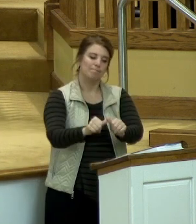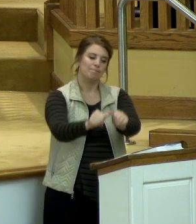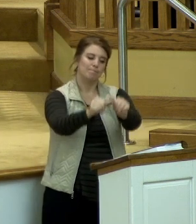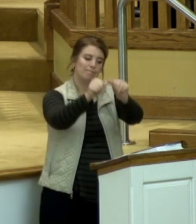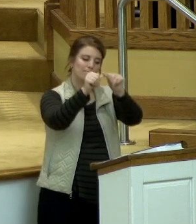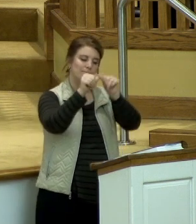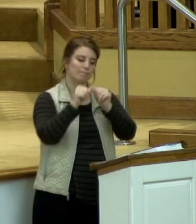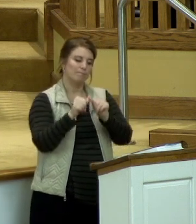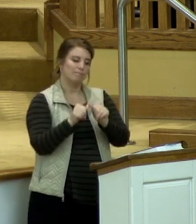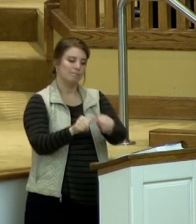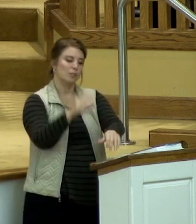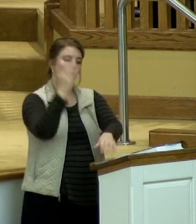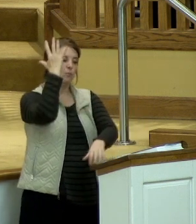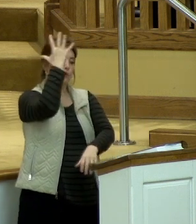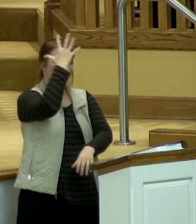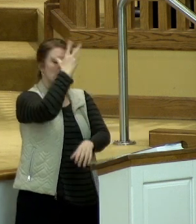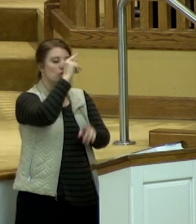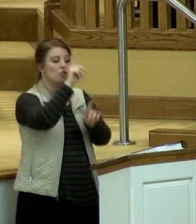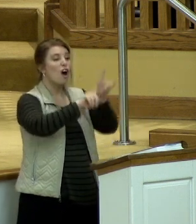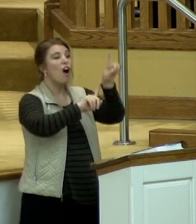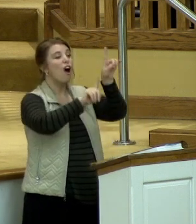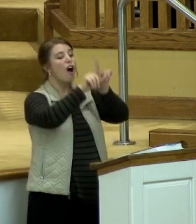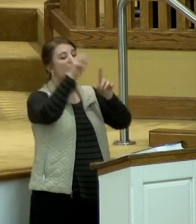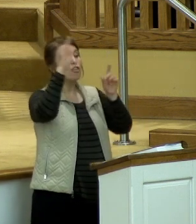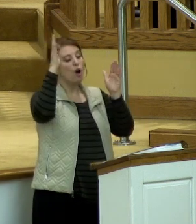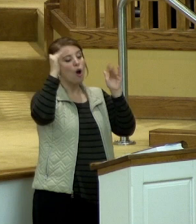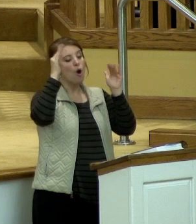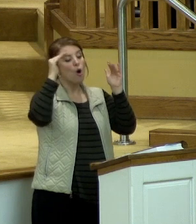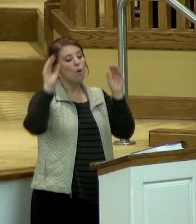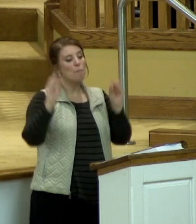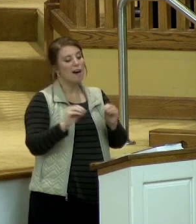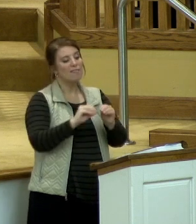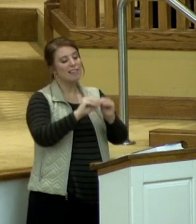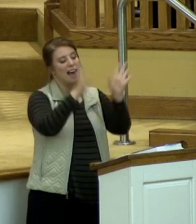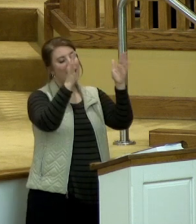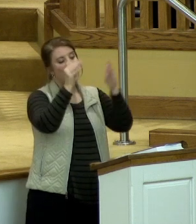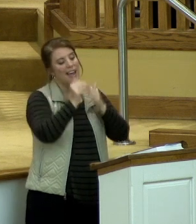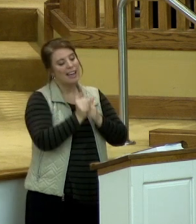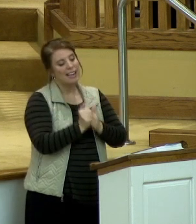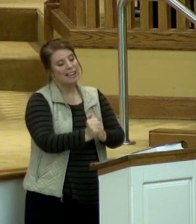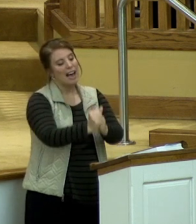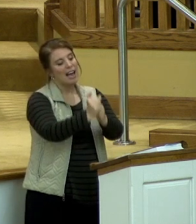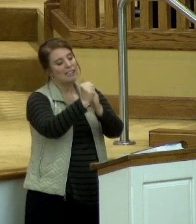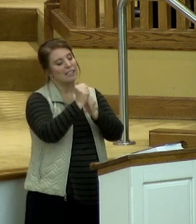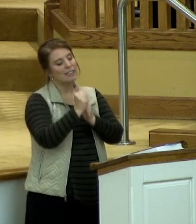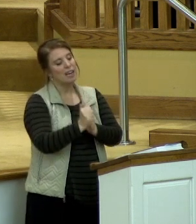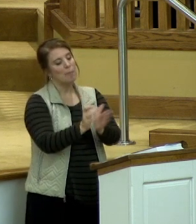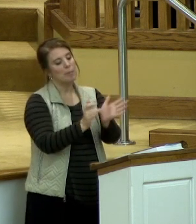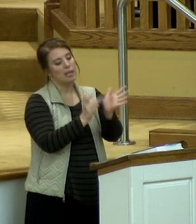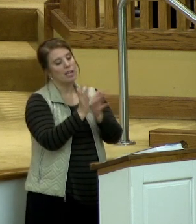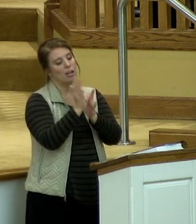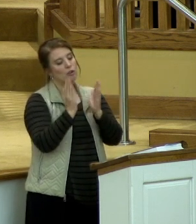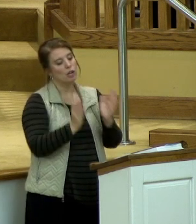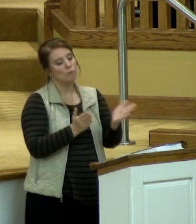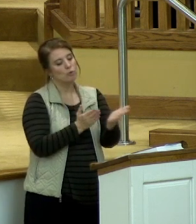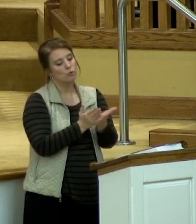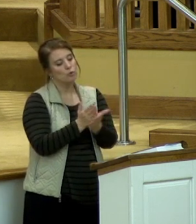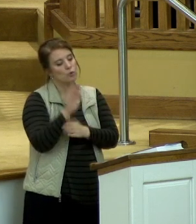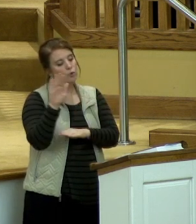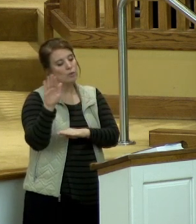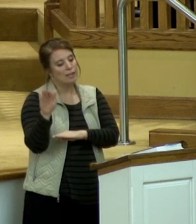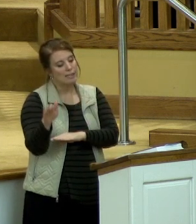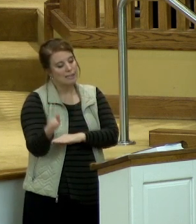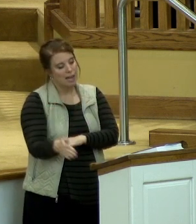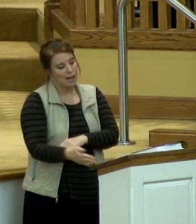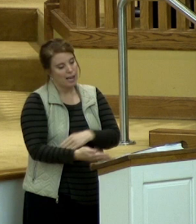on. Oh, beautiful star, the hope of light, guiding the pilgrims